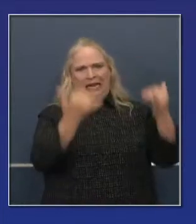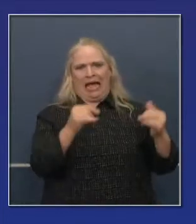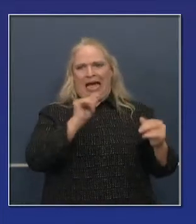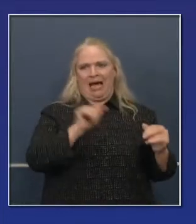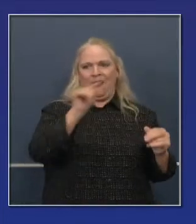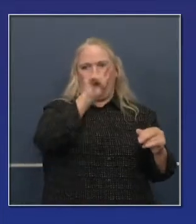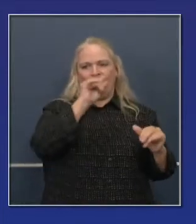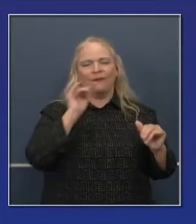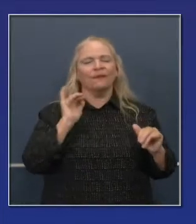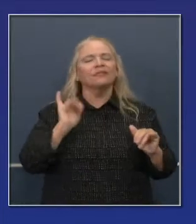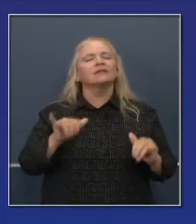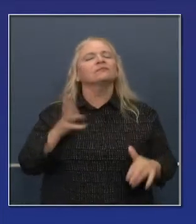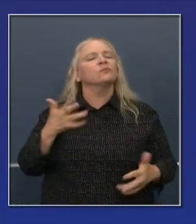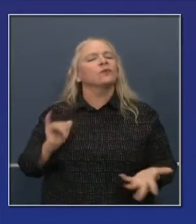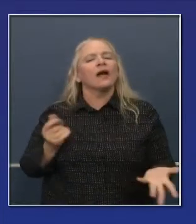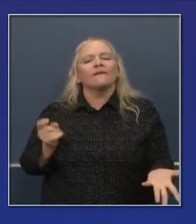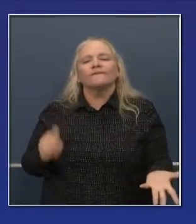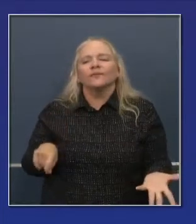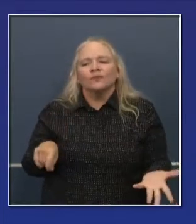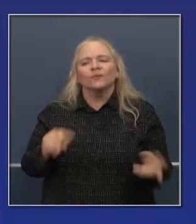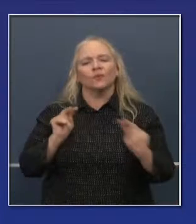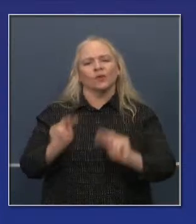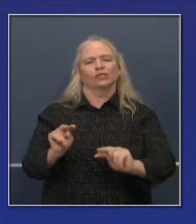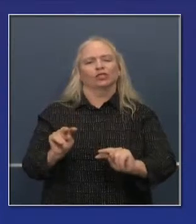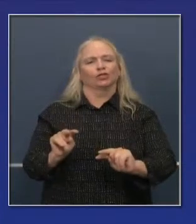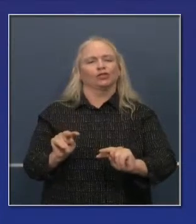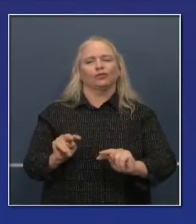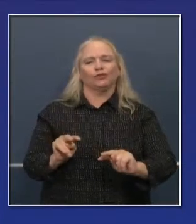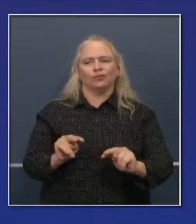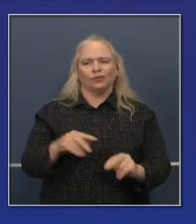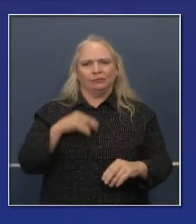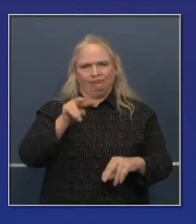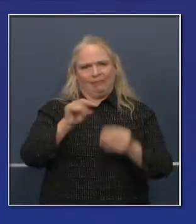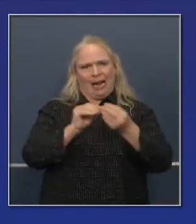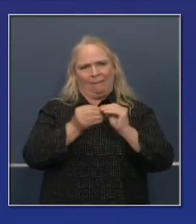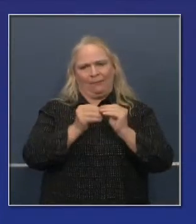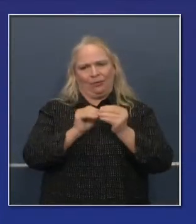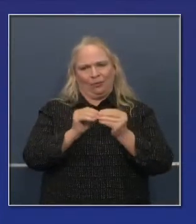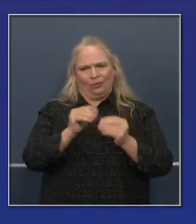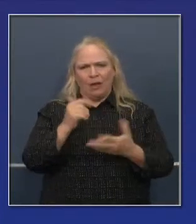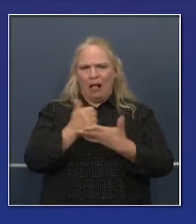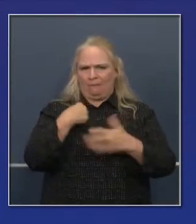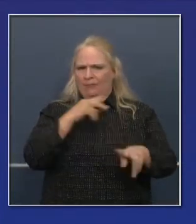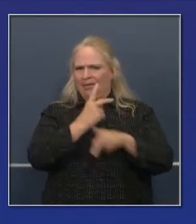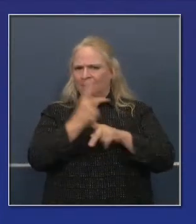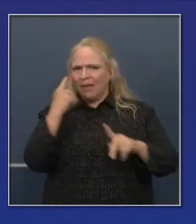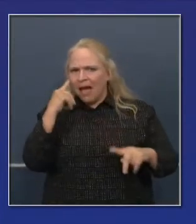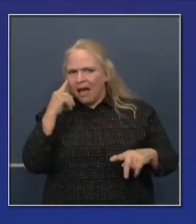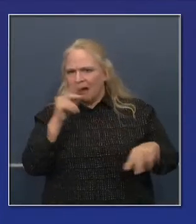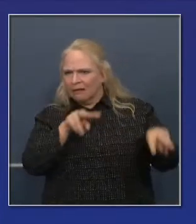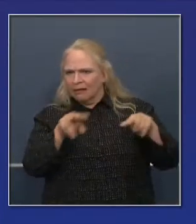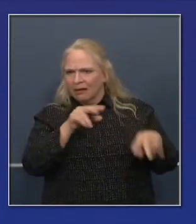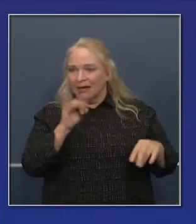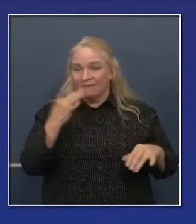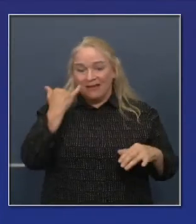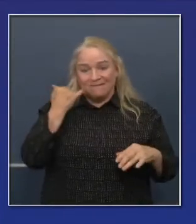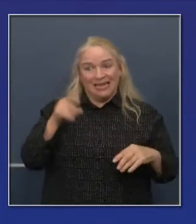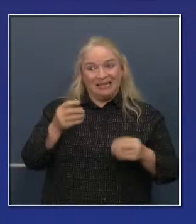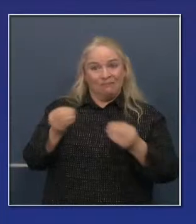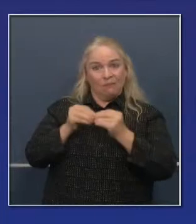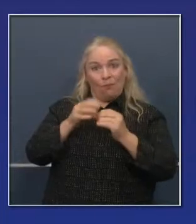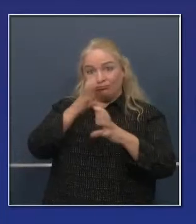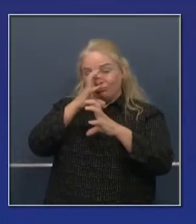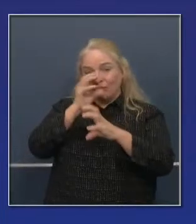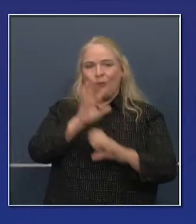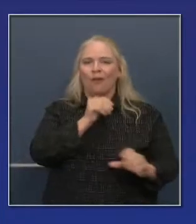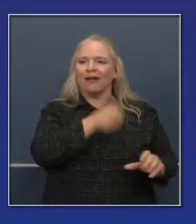a consequence, the consequence being the data driving the decision to utilize that dimmer switch. Long way of saying that's